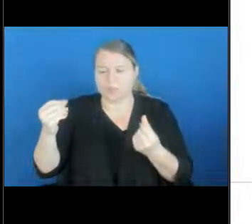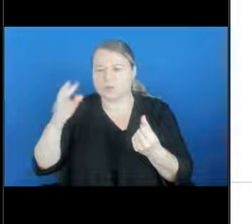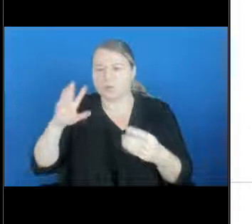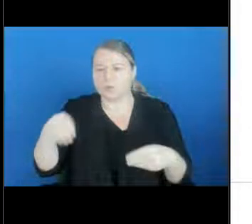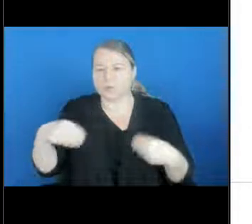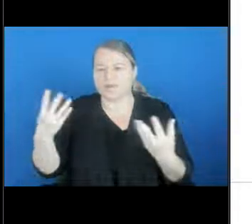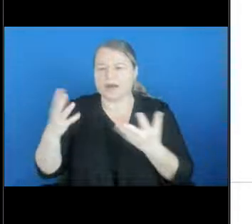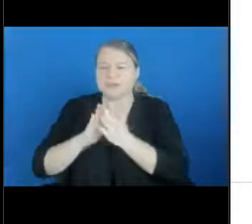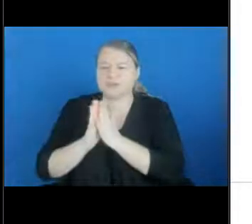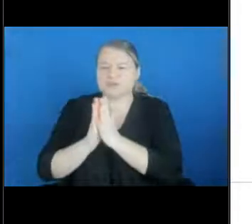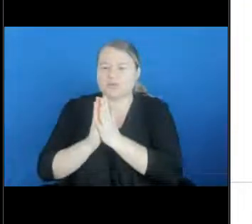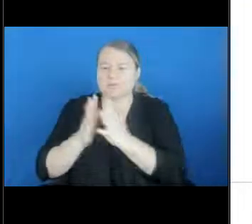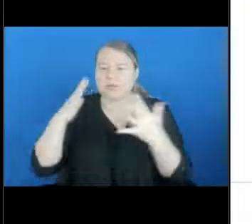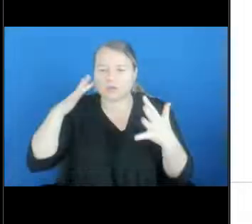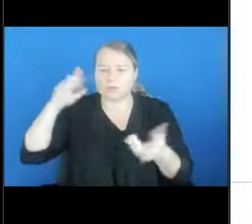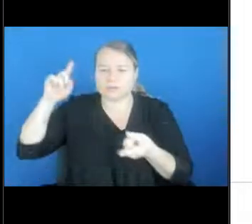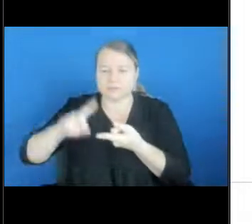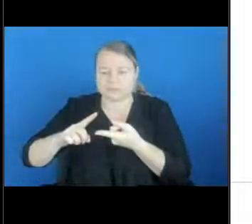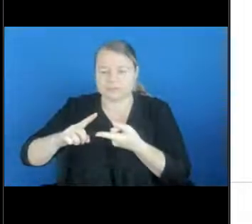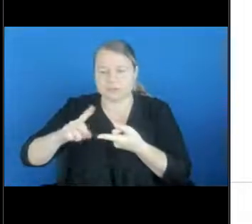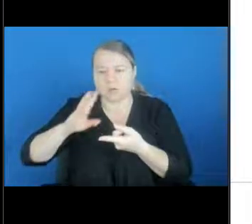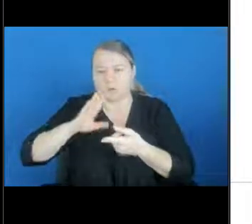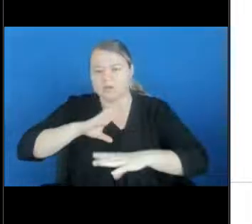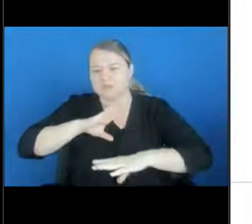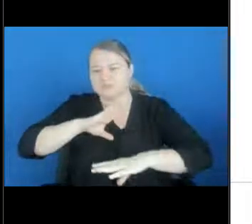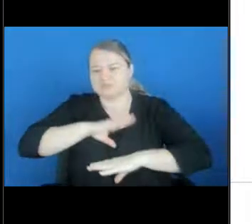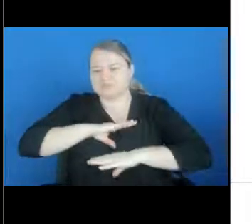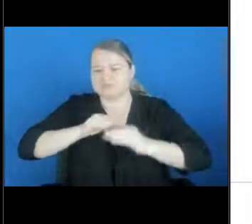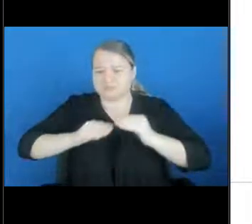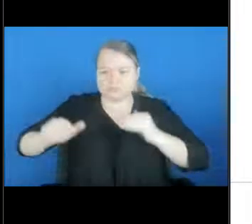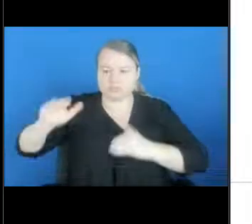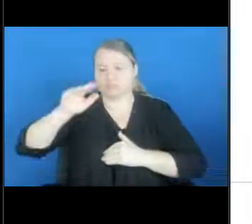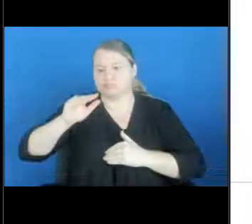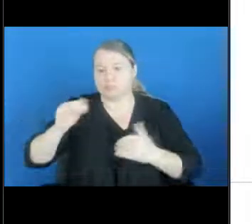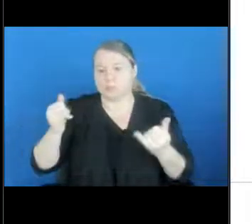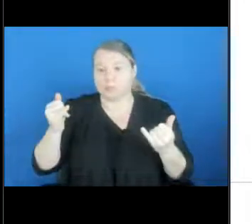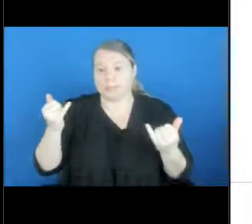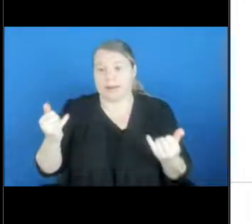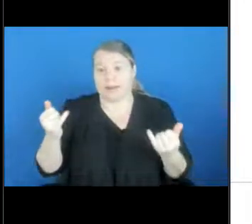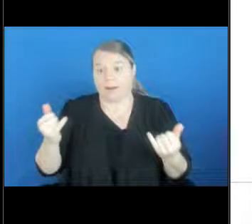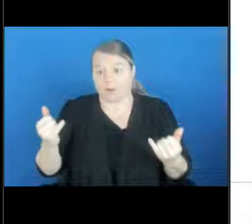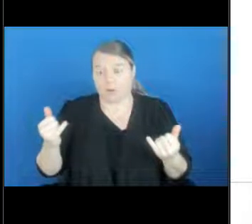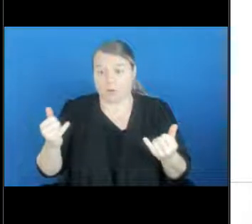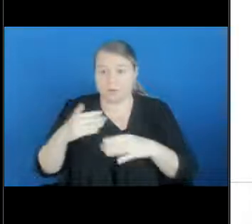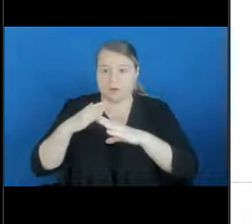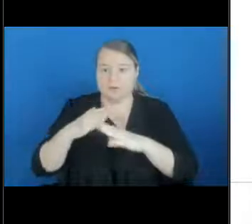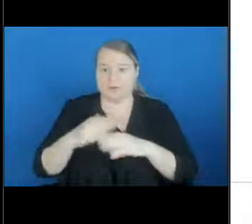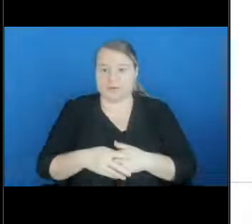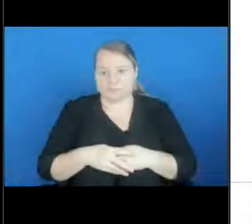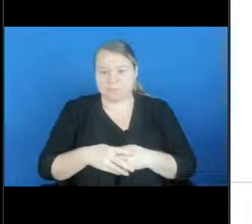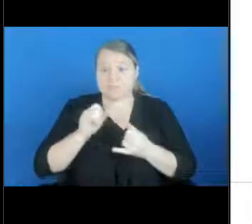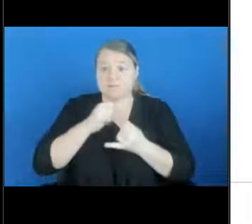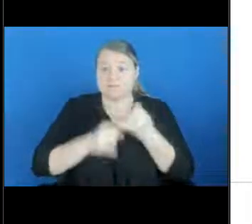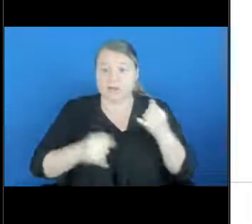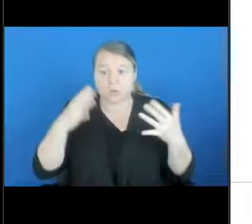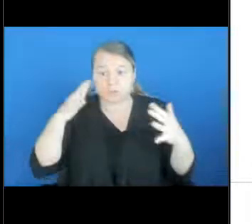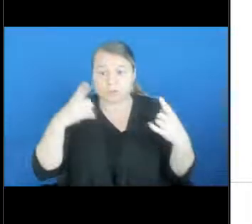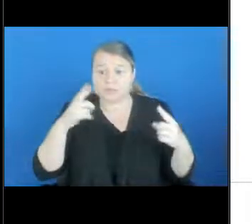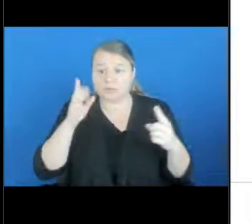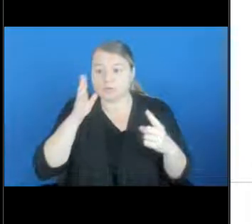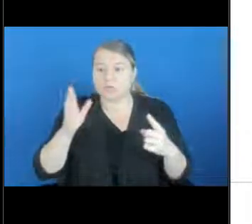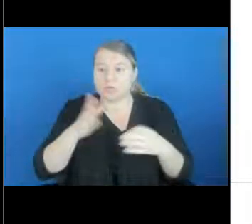noise reduction that meets and exceeds the performance of existing noise barrier. As noted earlier, a final noise analysis will be completed